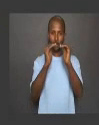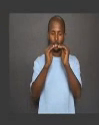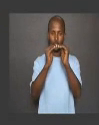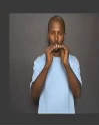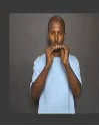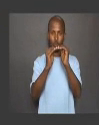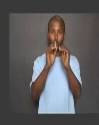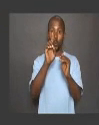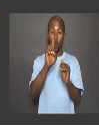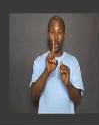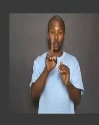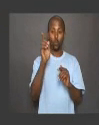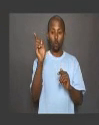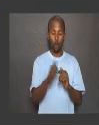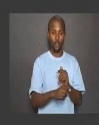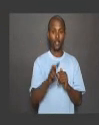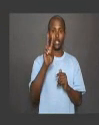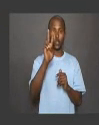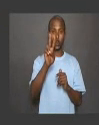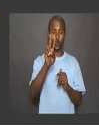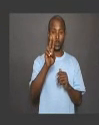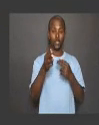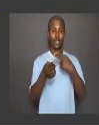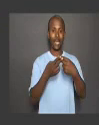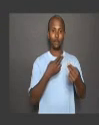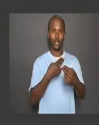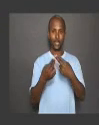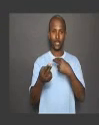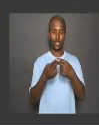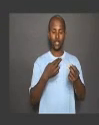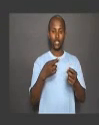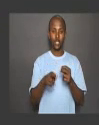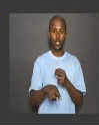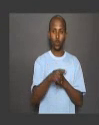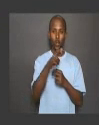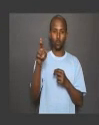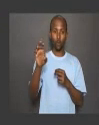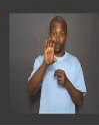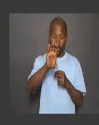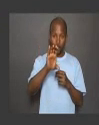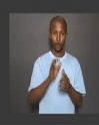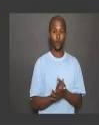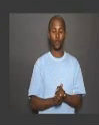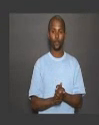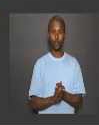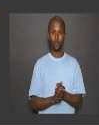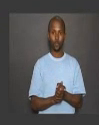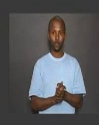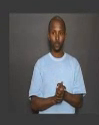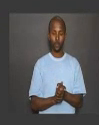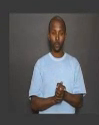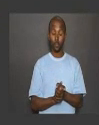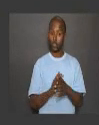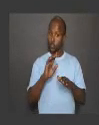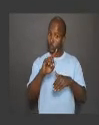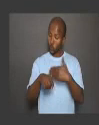c equals 1 over 2 times the square root of